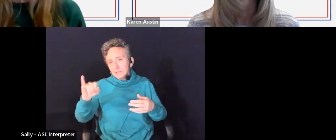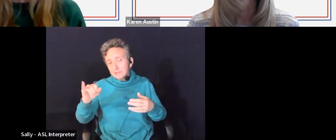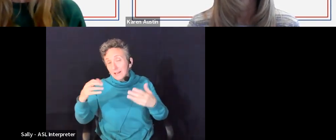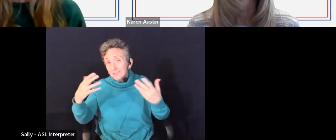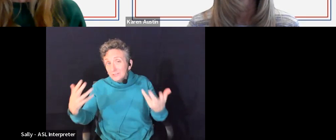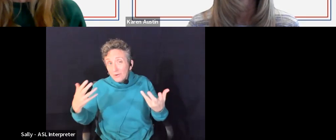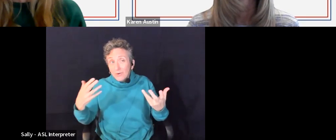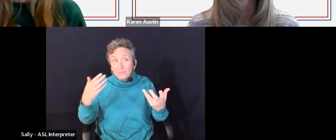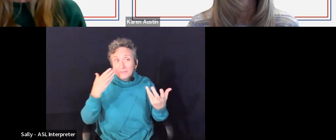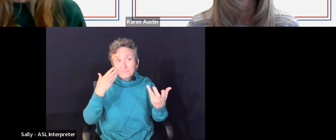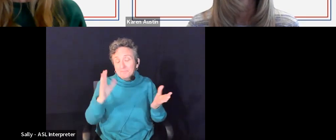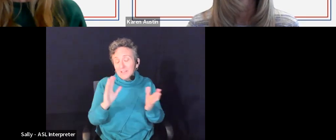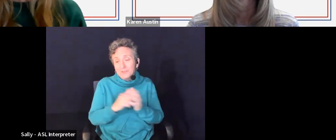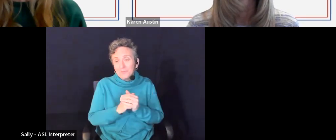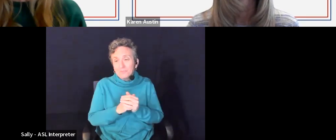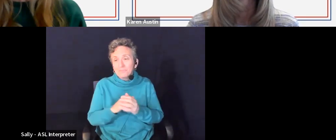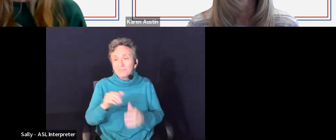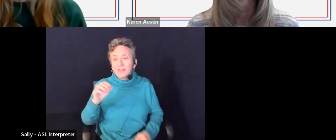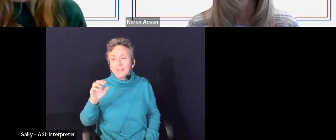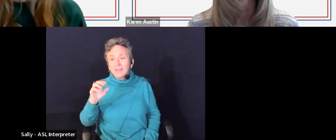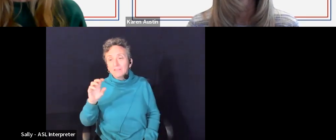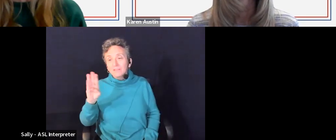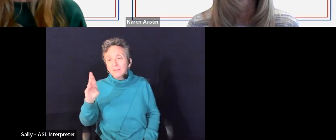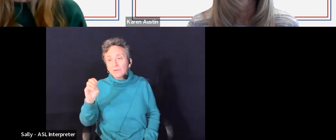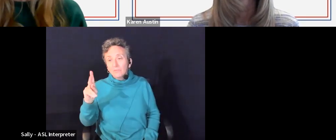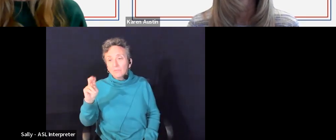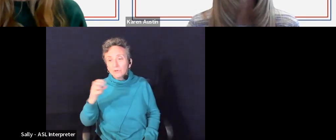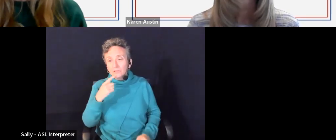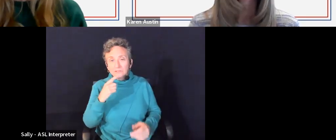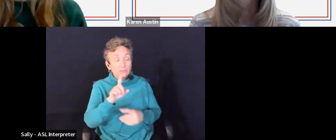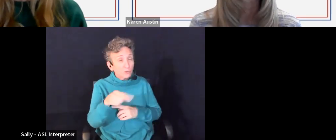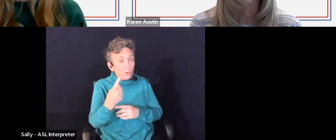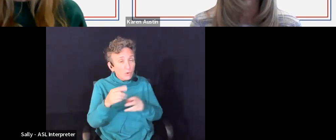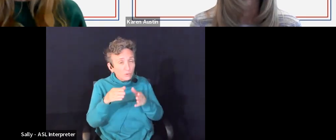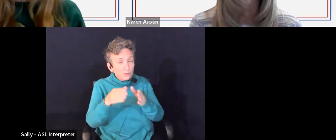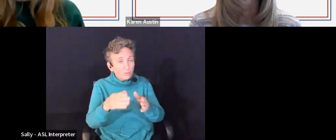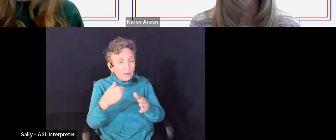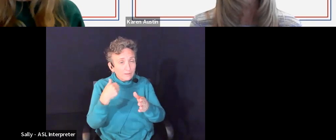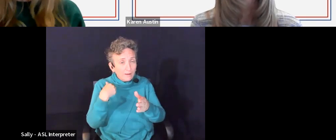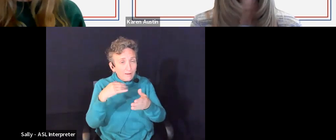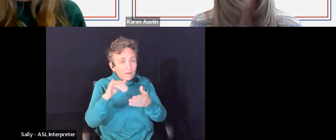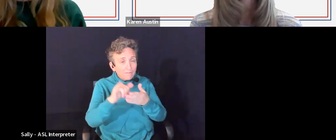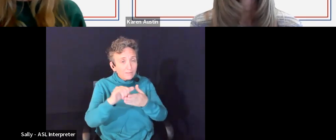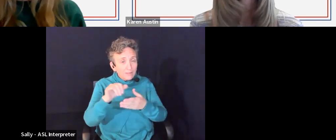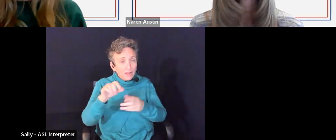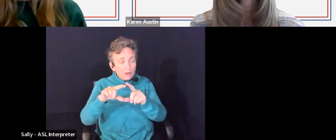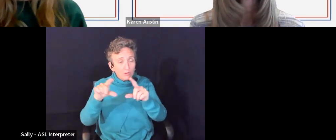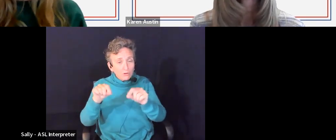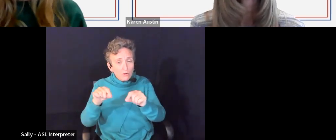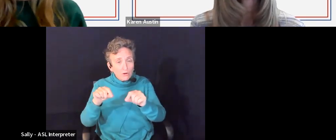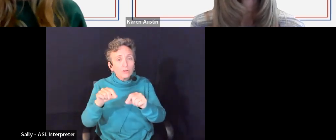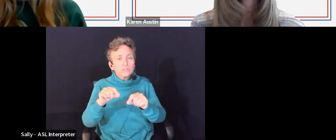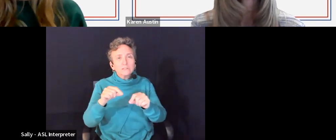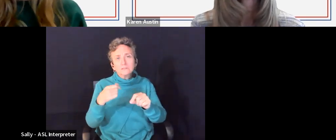And just the only way to get a debit card is to have that checking account, correct? That's the only plan that allows